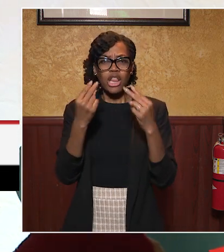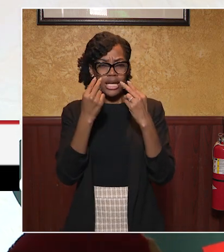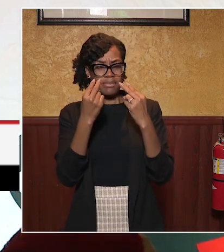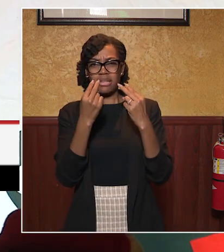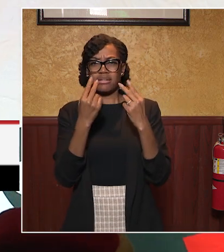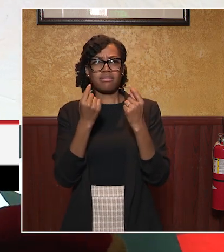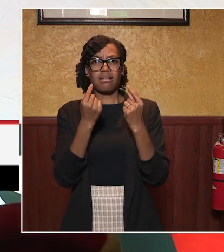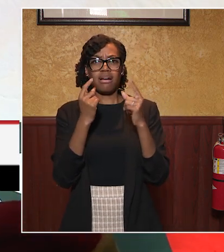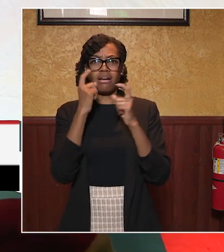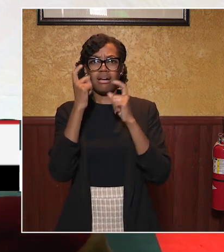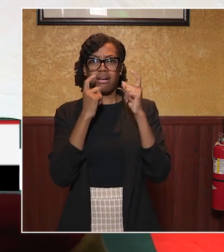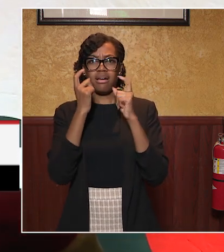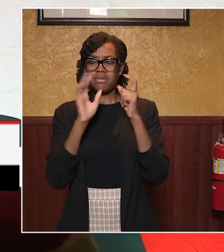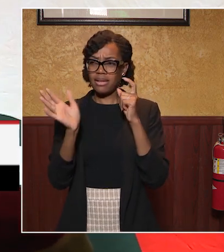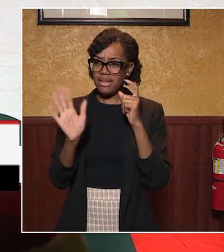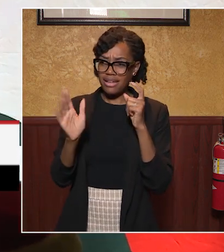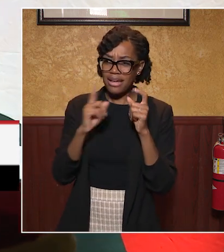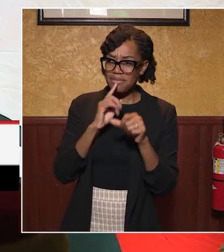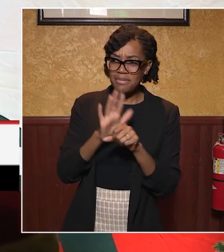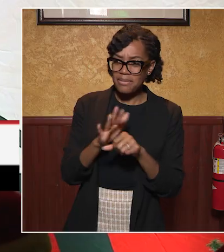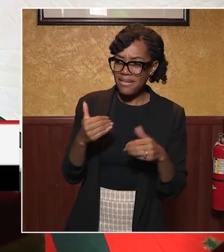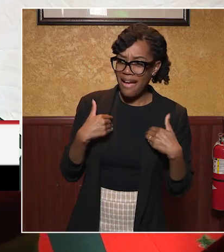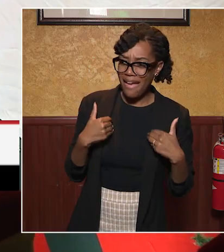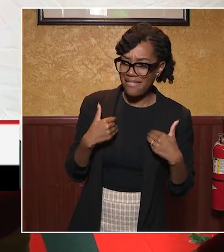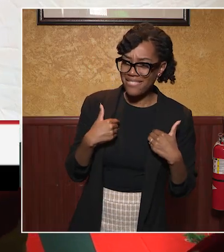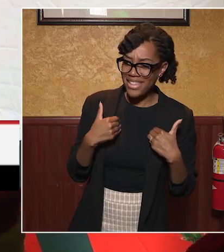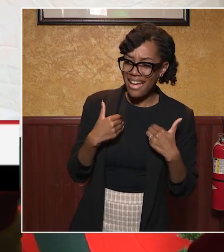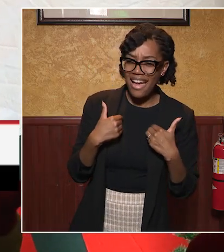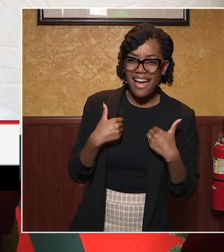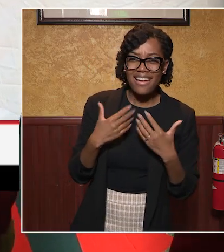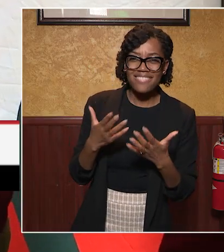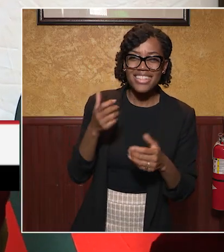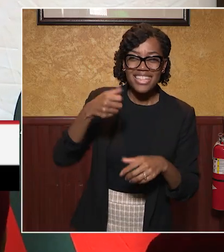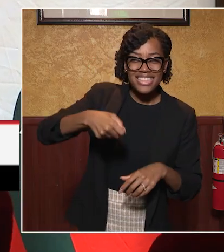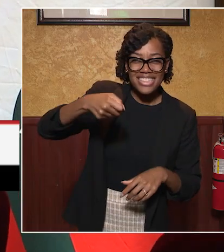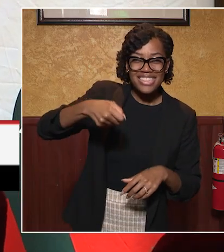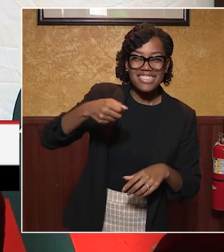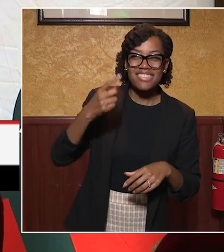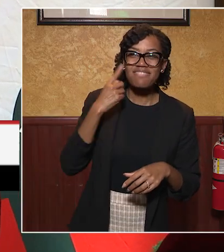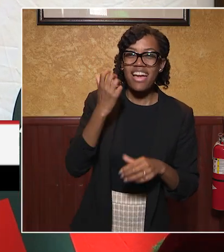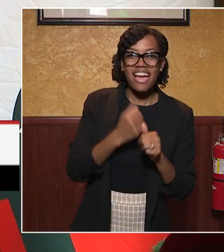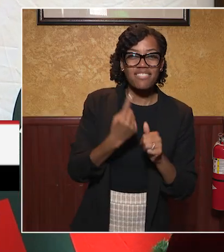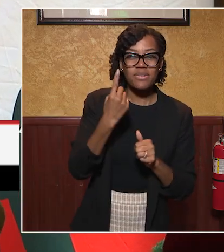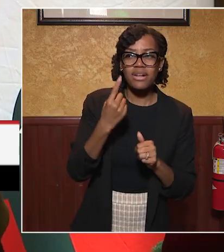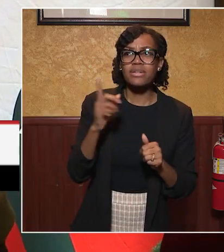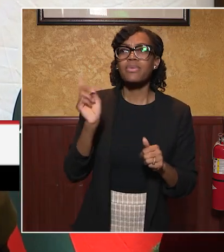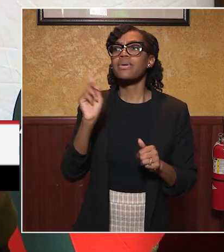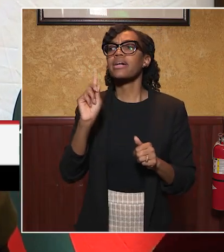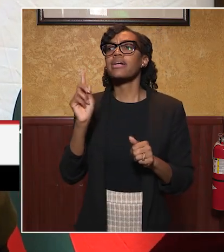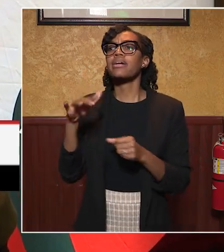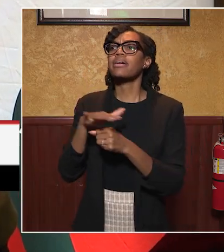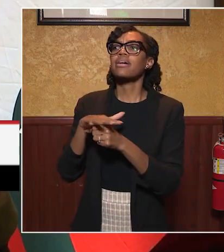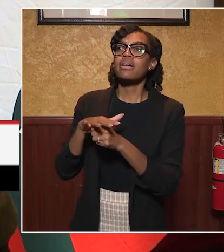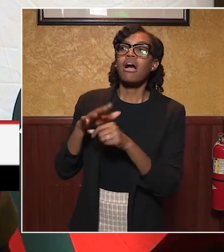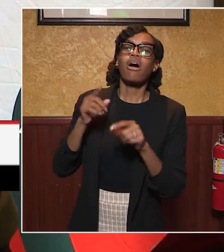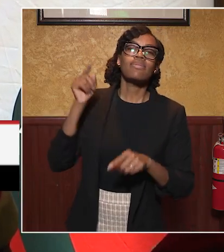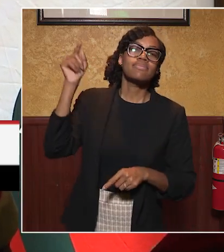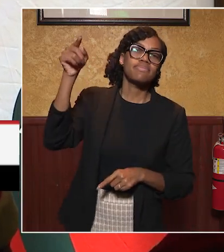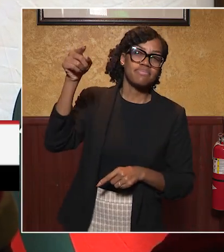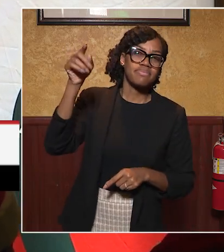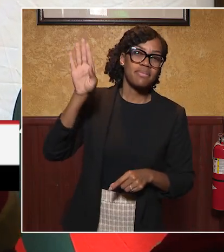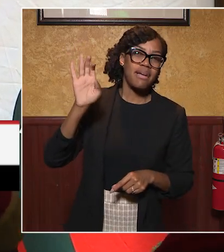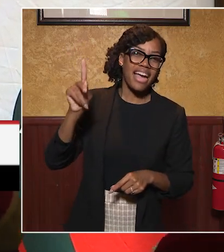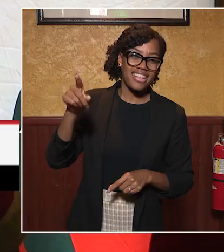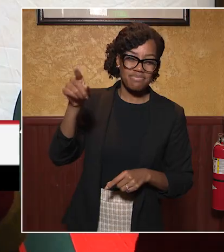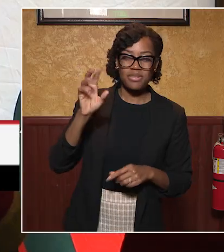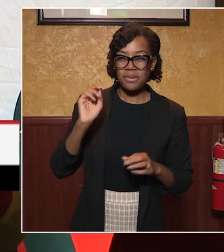lying. I promise you, Father Christmas did not let you down. We have gift bags for everybody. Where are those gift bags? Are they in the back? So before you